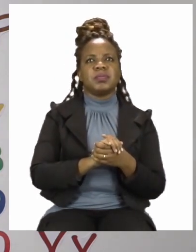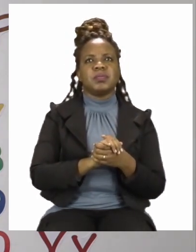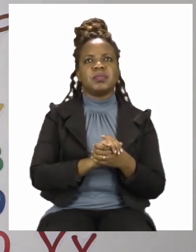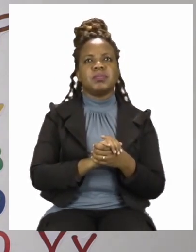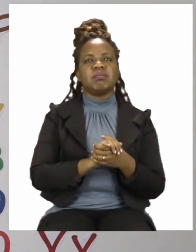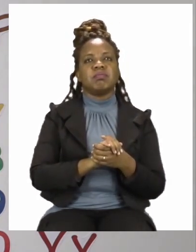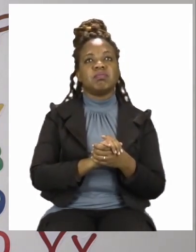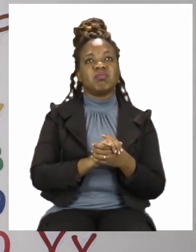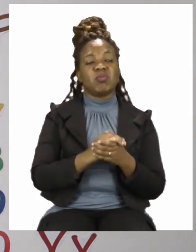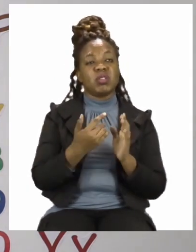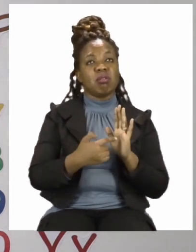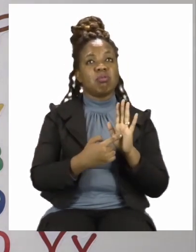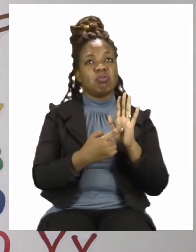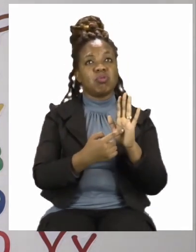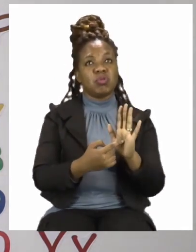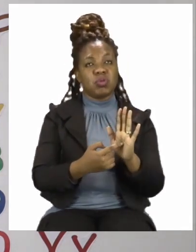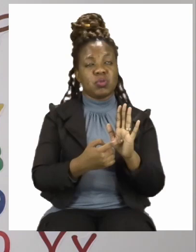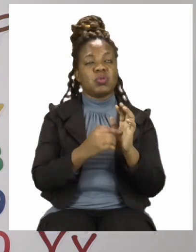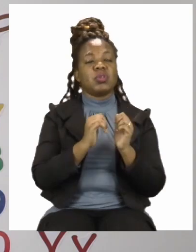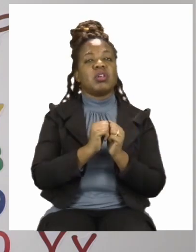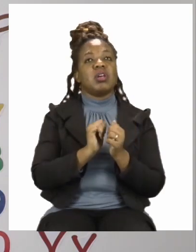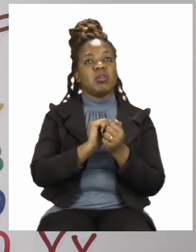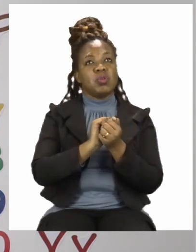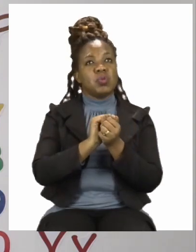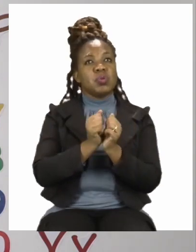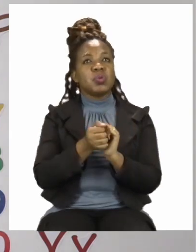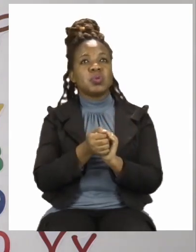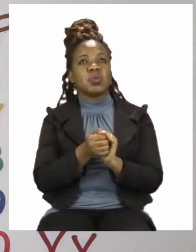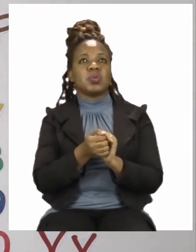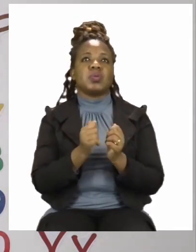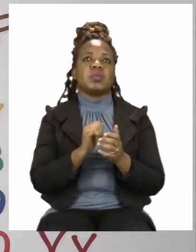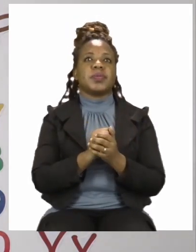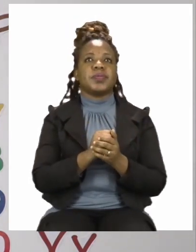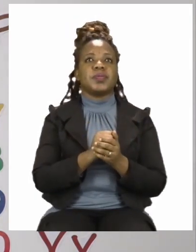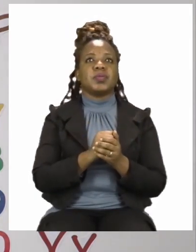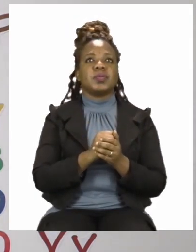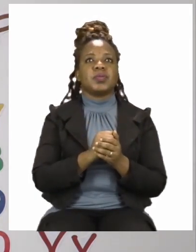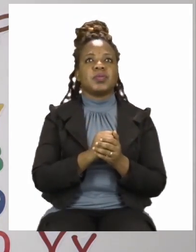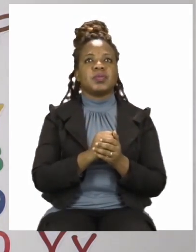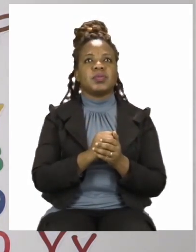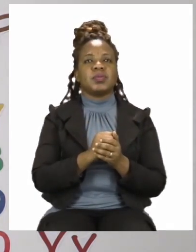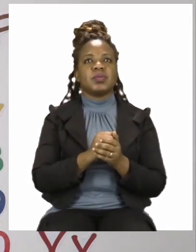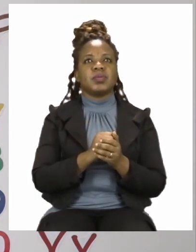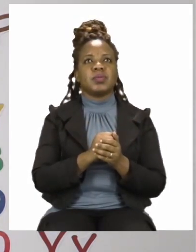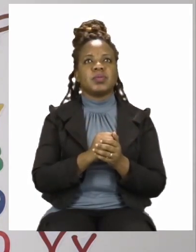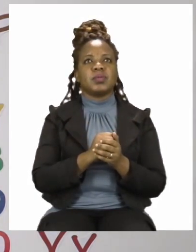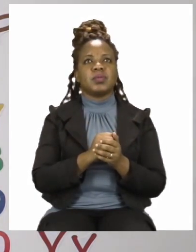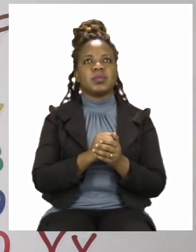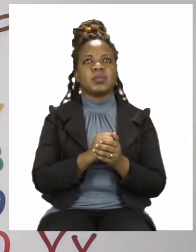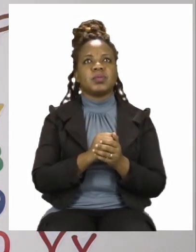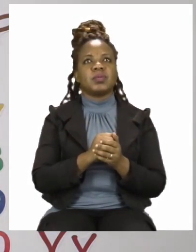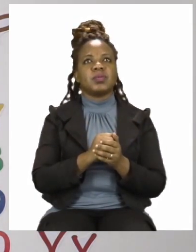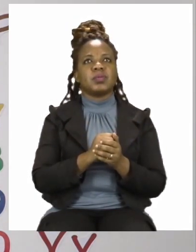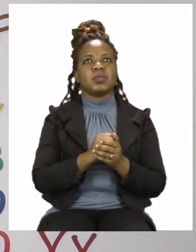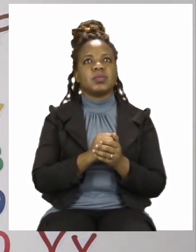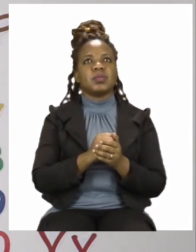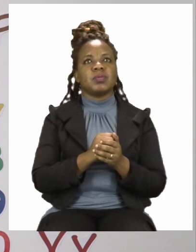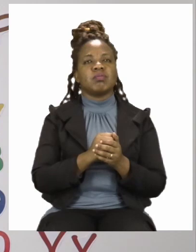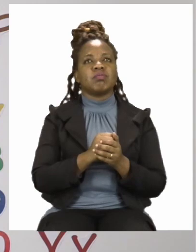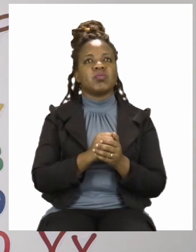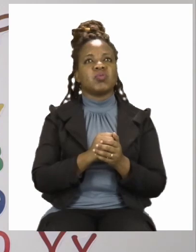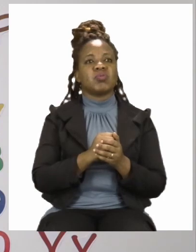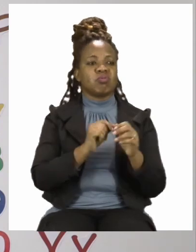capital letters, the small letters, into capital letters, and then I will put my full stop where it needs to be.